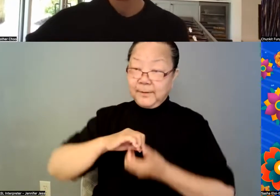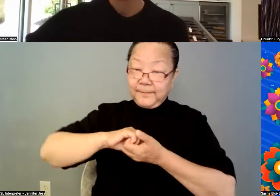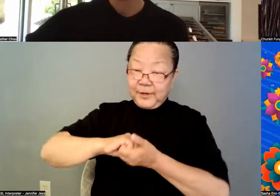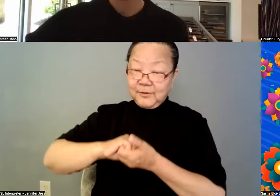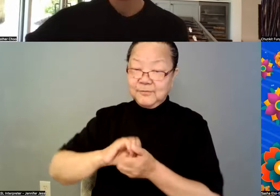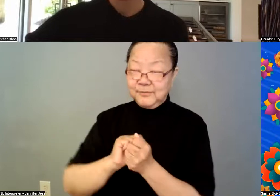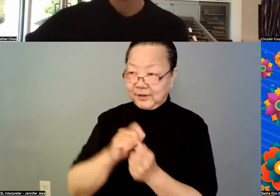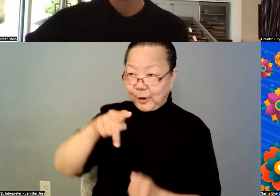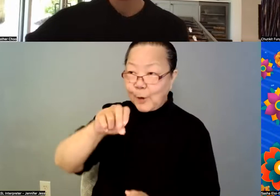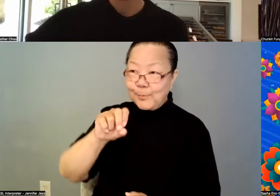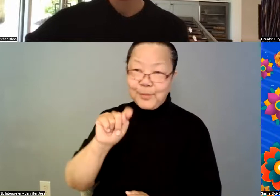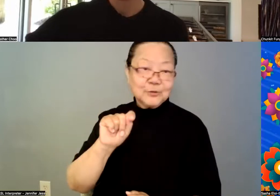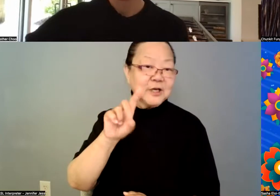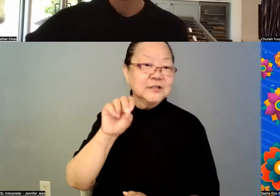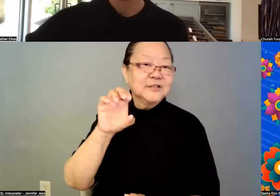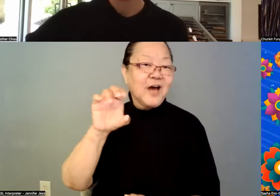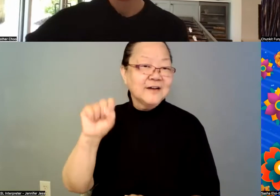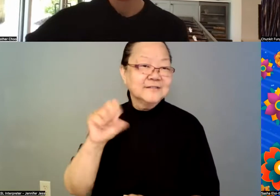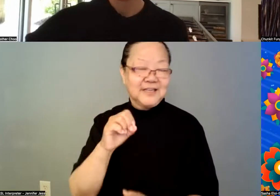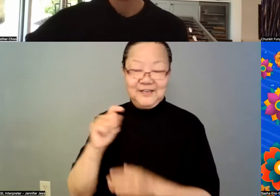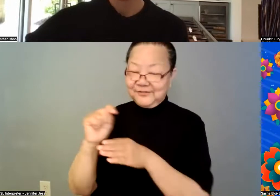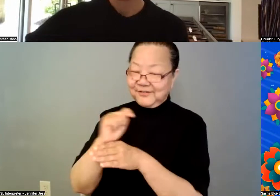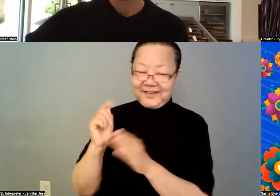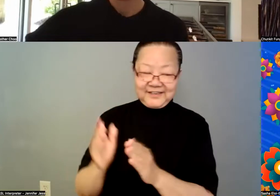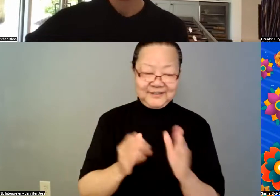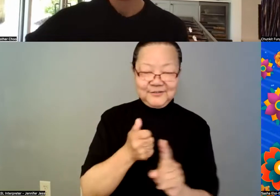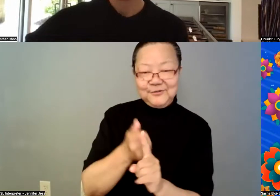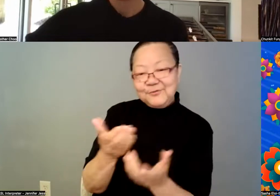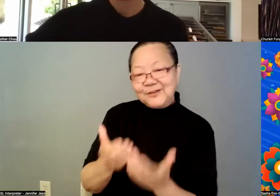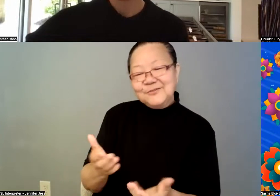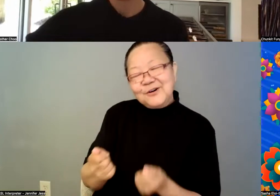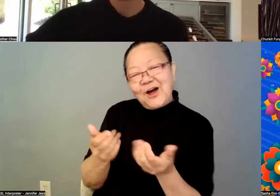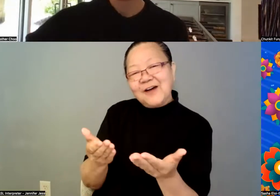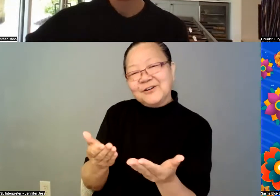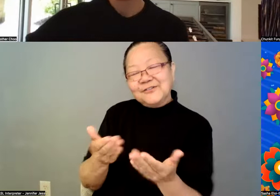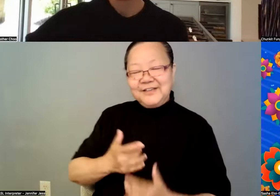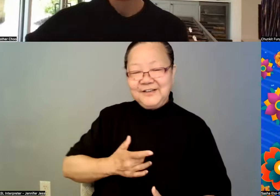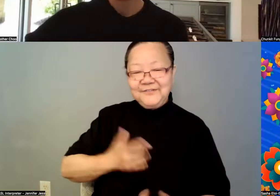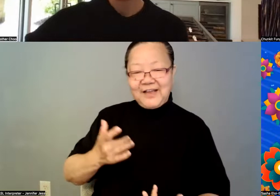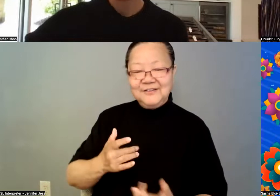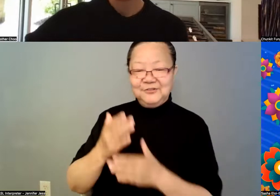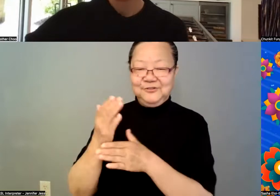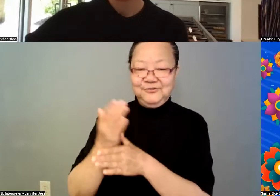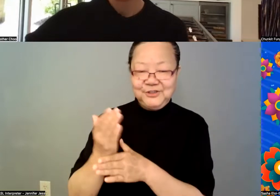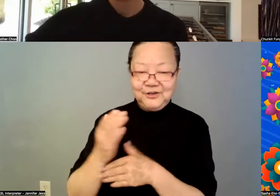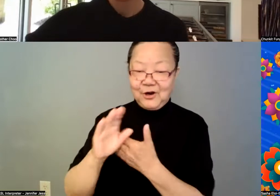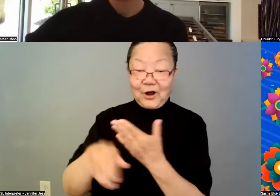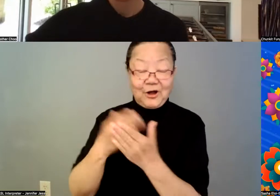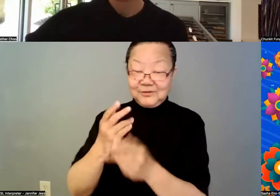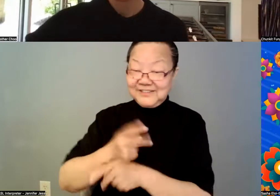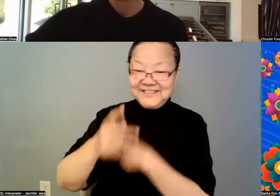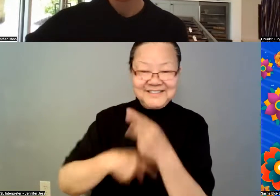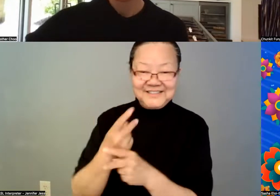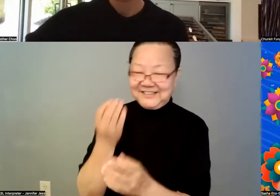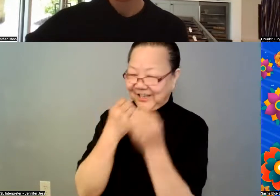and trainees who wanted to offer a event where we can share all types of